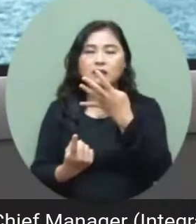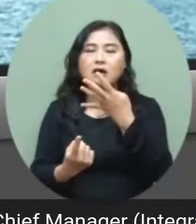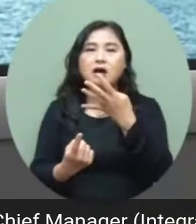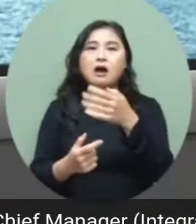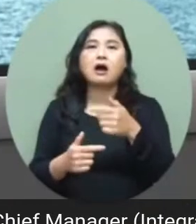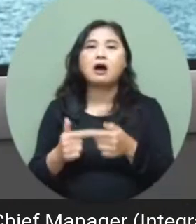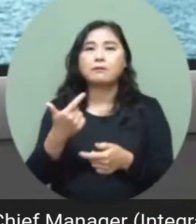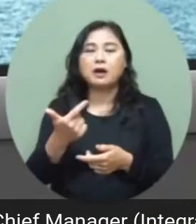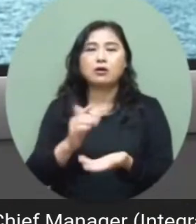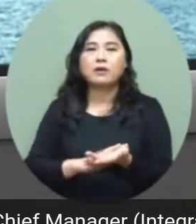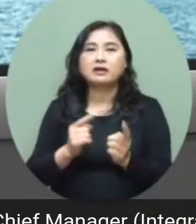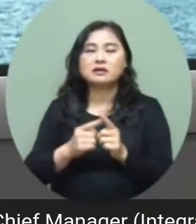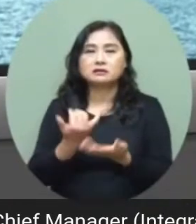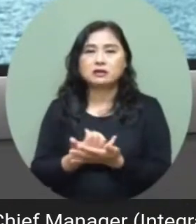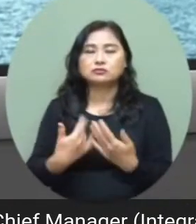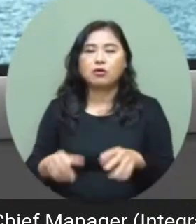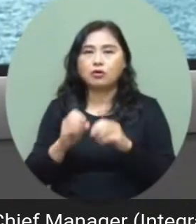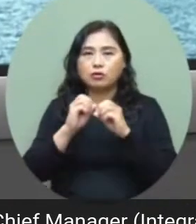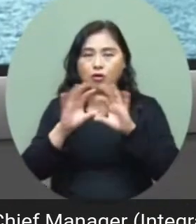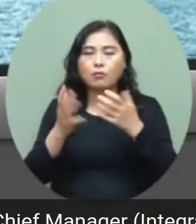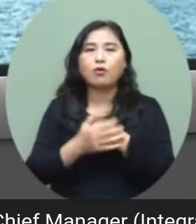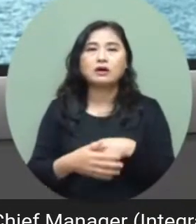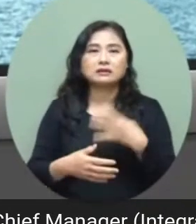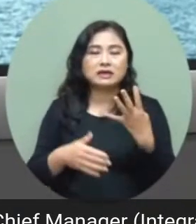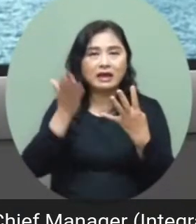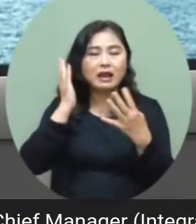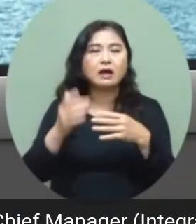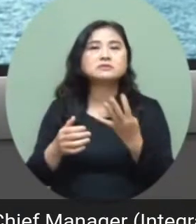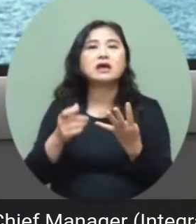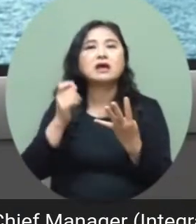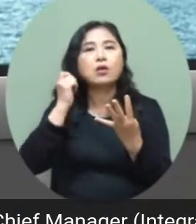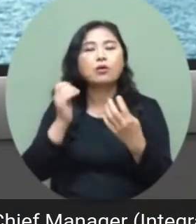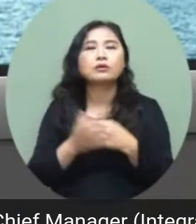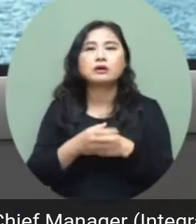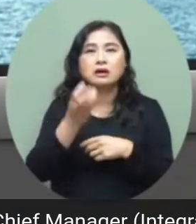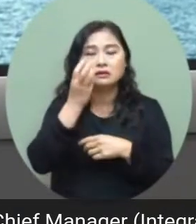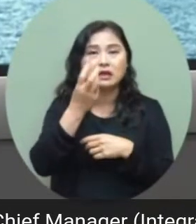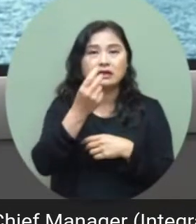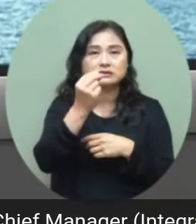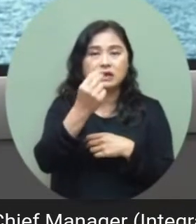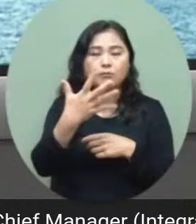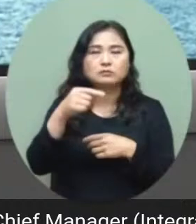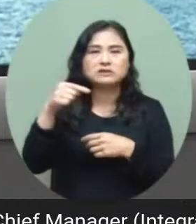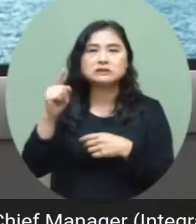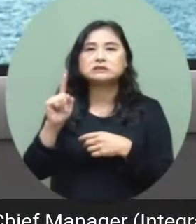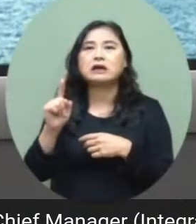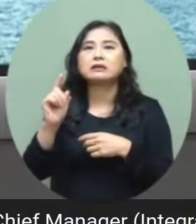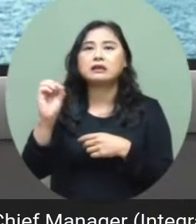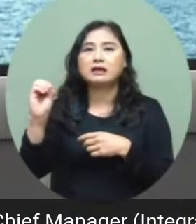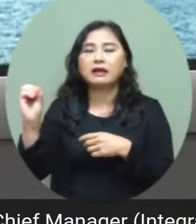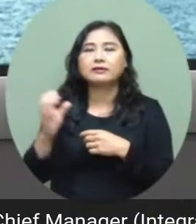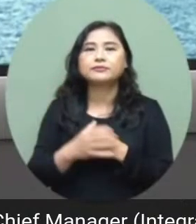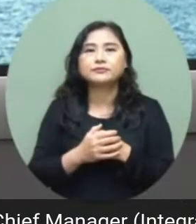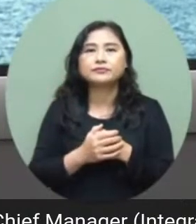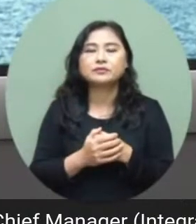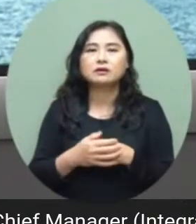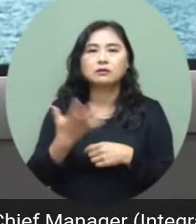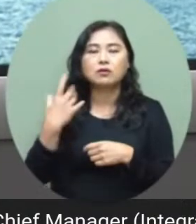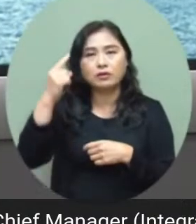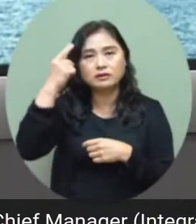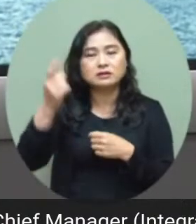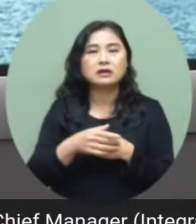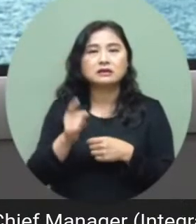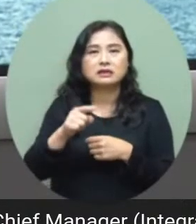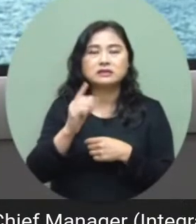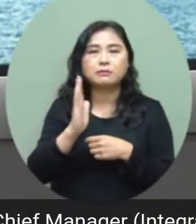of the lagging behind of data, on the 11th of April, there were 8 people passing away. There were 4 males and 4 females, and the